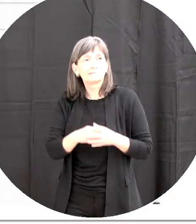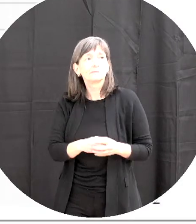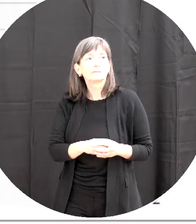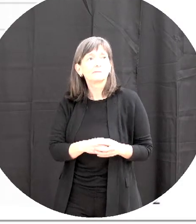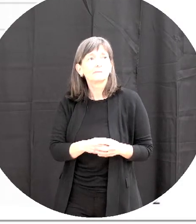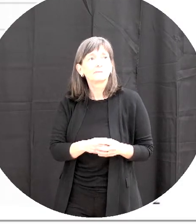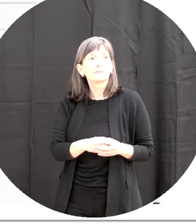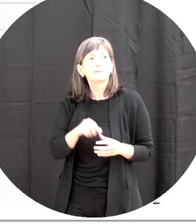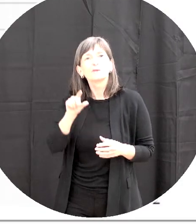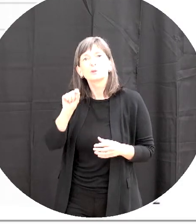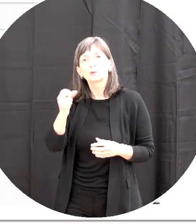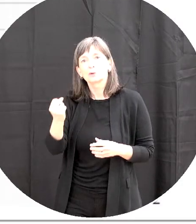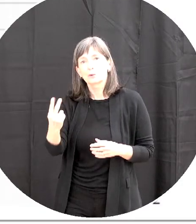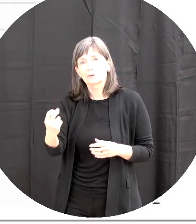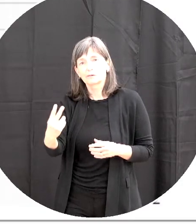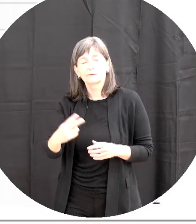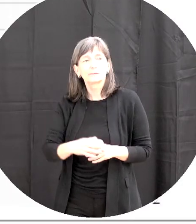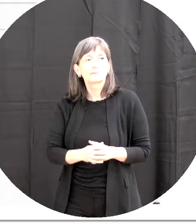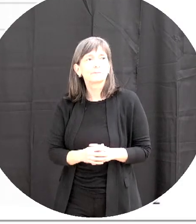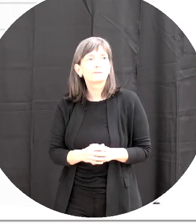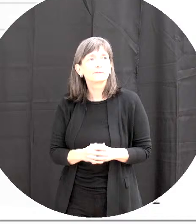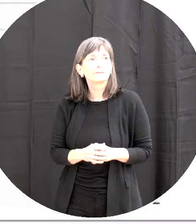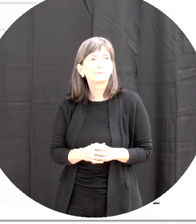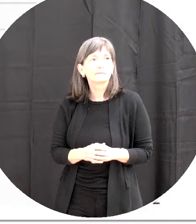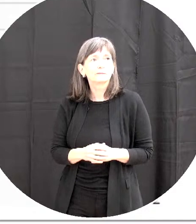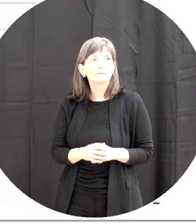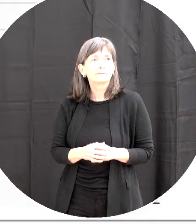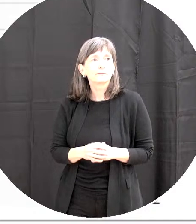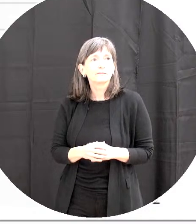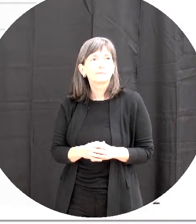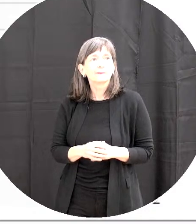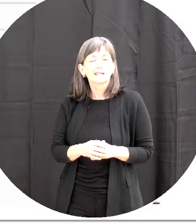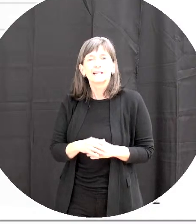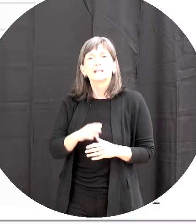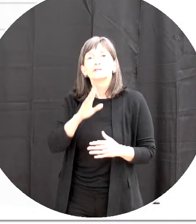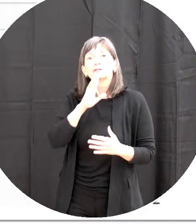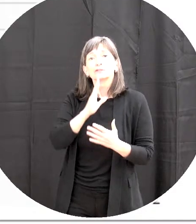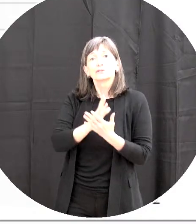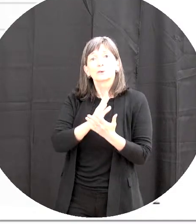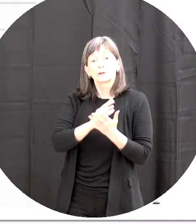in 2012. It talks about the engagement dip over the grade levels.